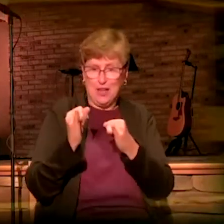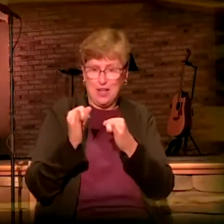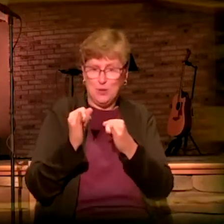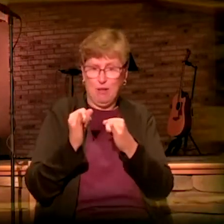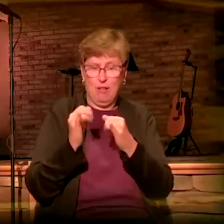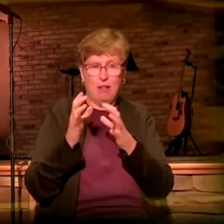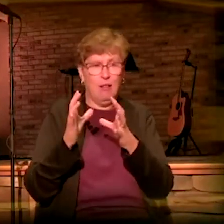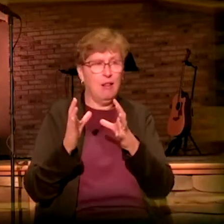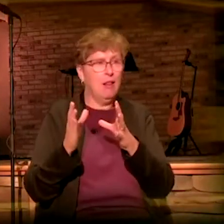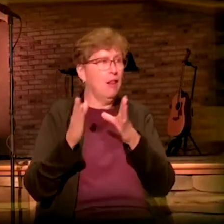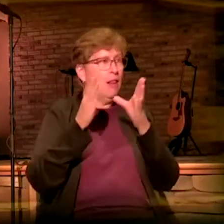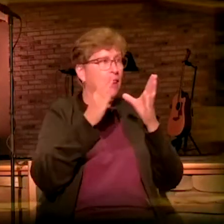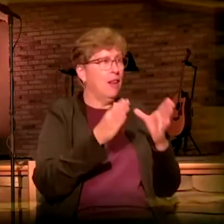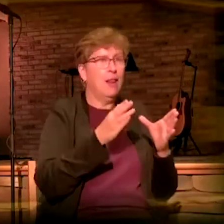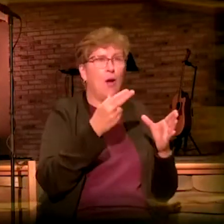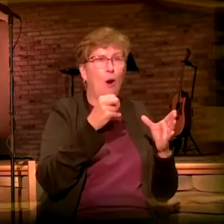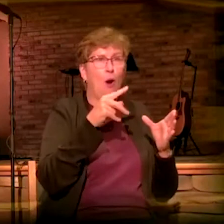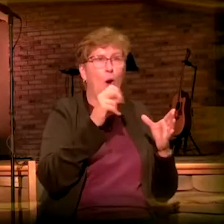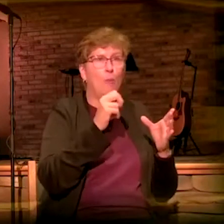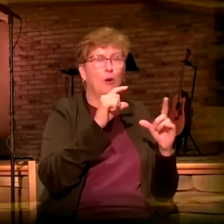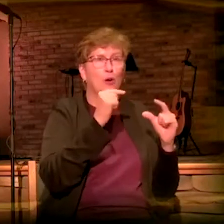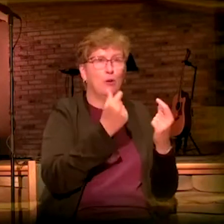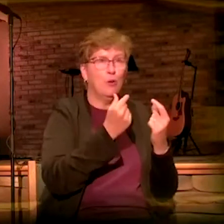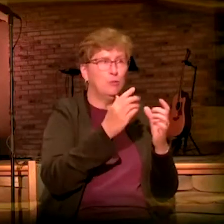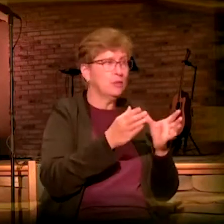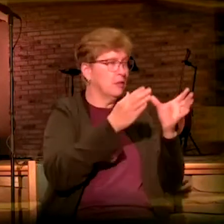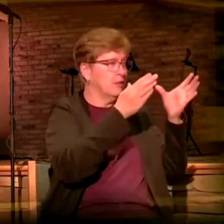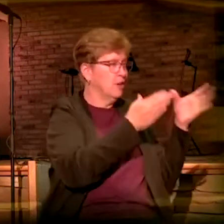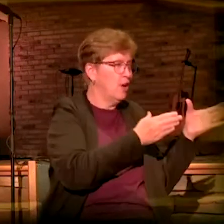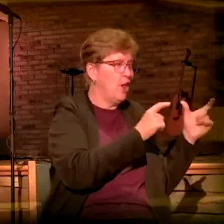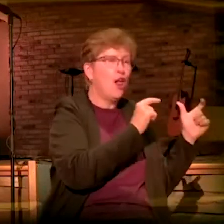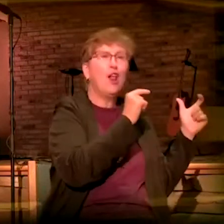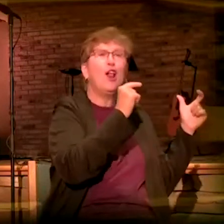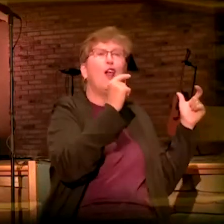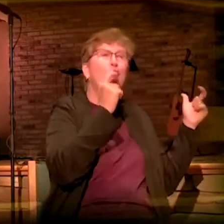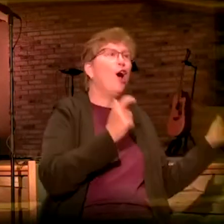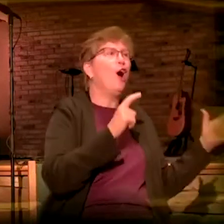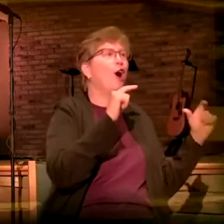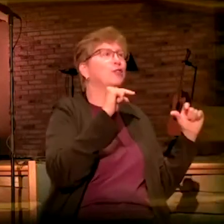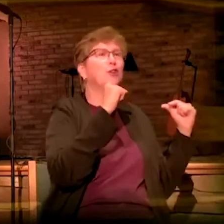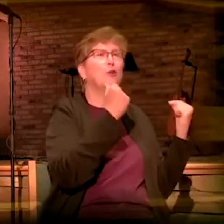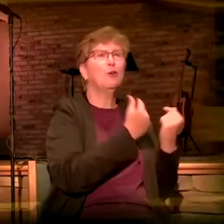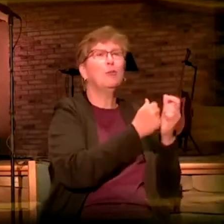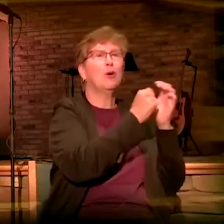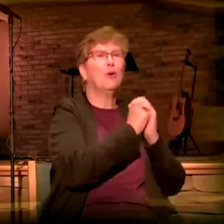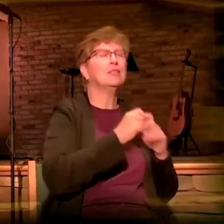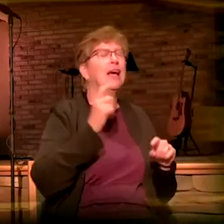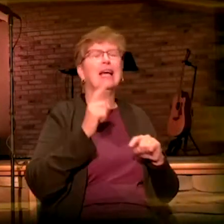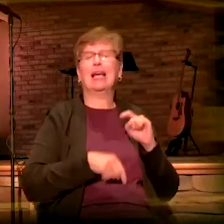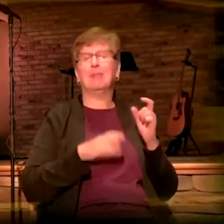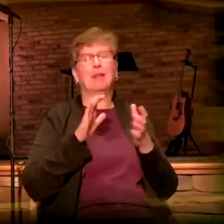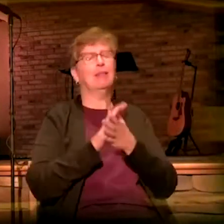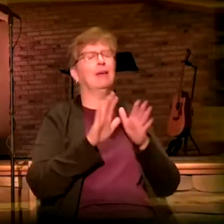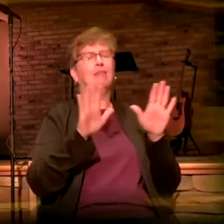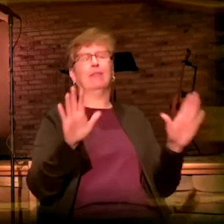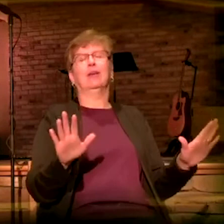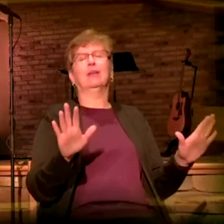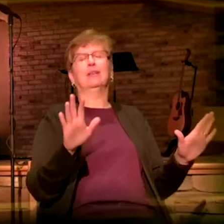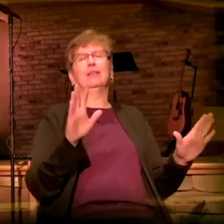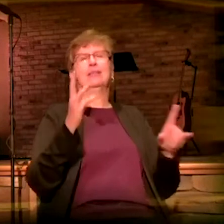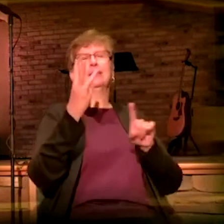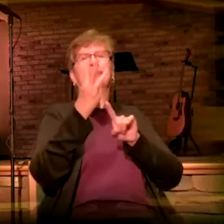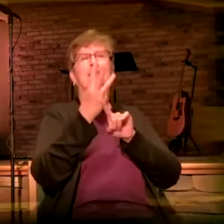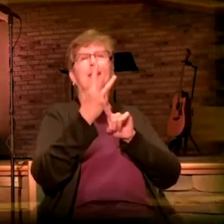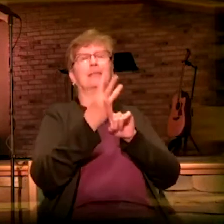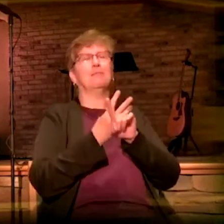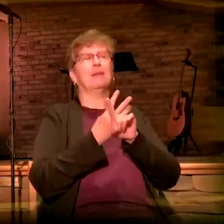the hope groups, we move to the large group worship. Folks, I can't believe that it's been 6 months since we've worshiped without